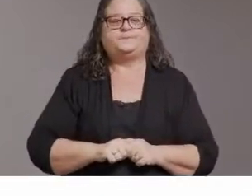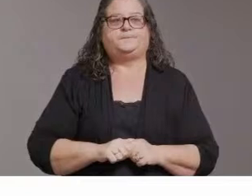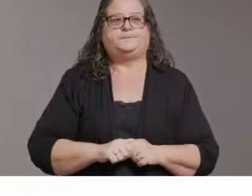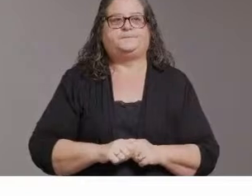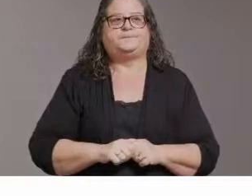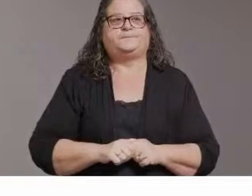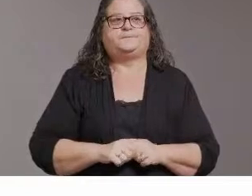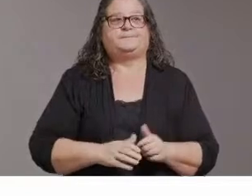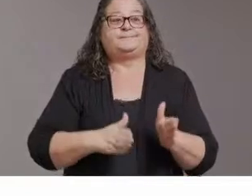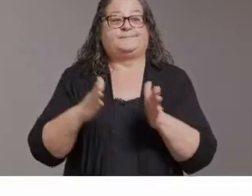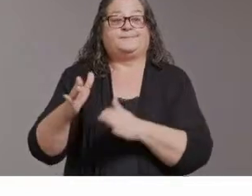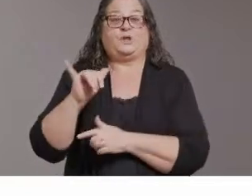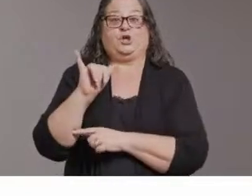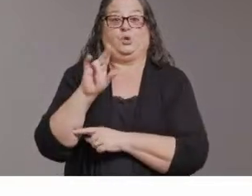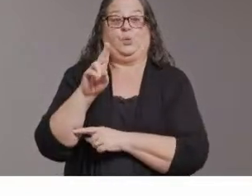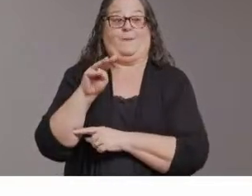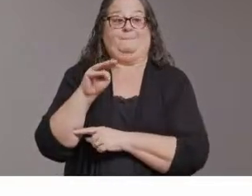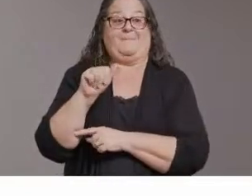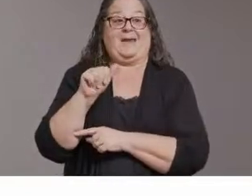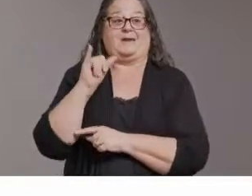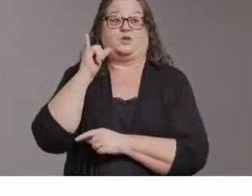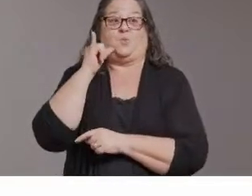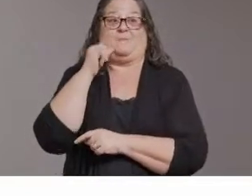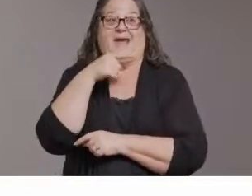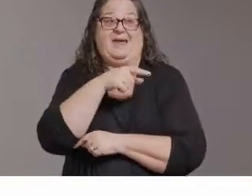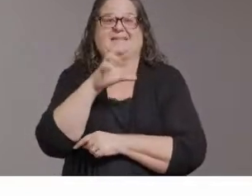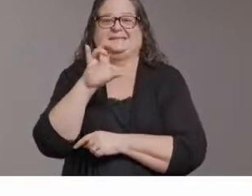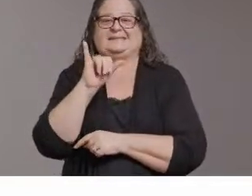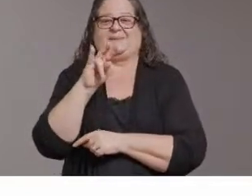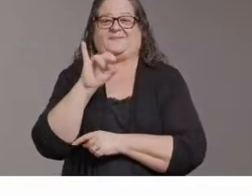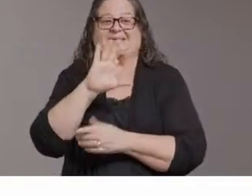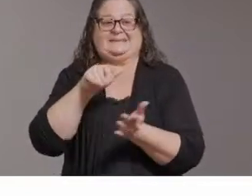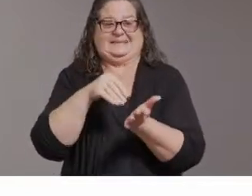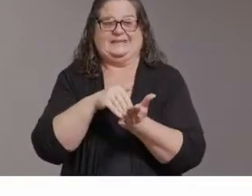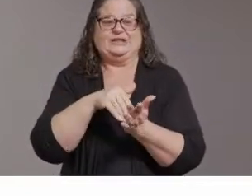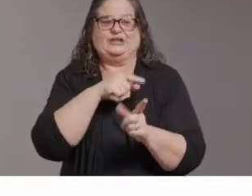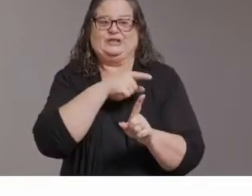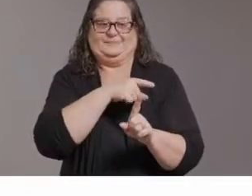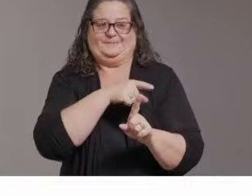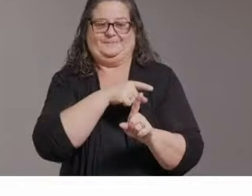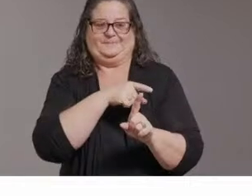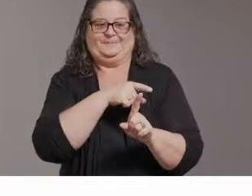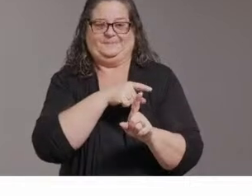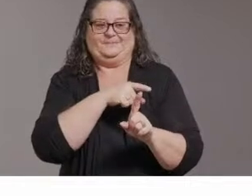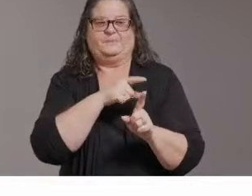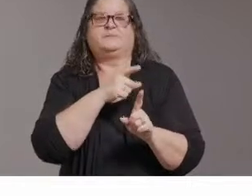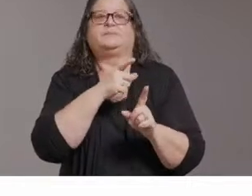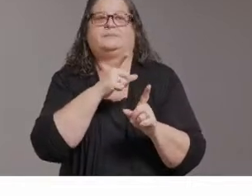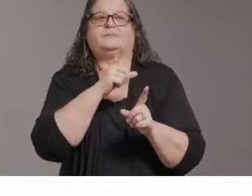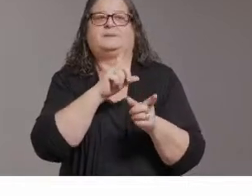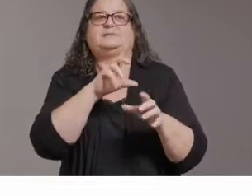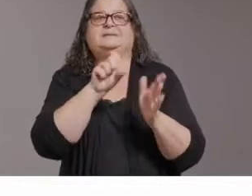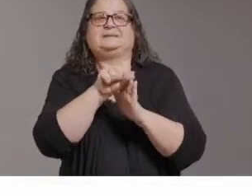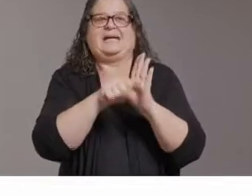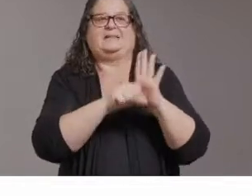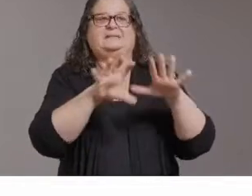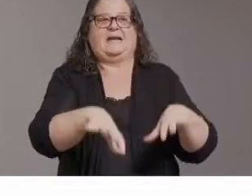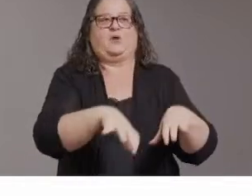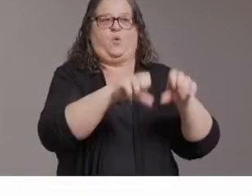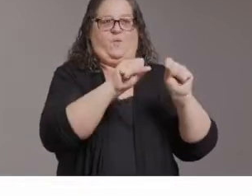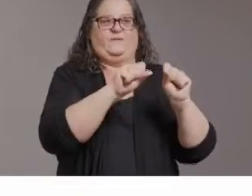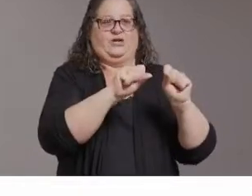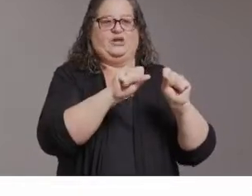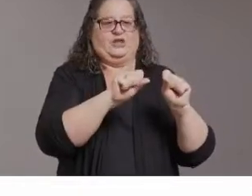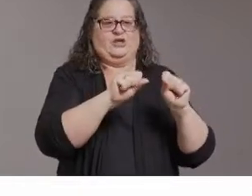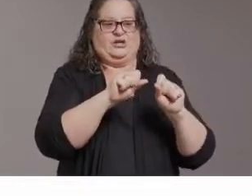And then our Yuma Civic Center vaccination site, that transitioned to a state-supported site on March 29th. Again, they're